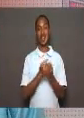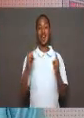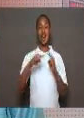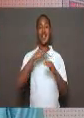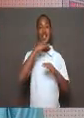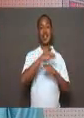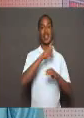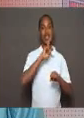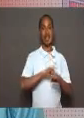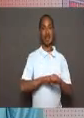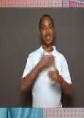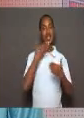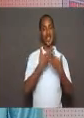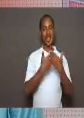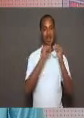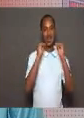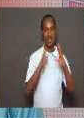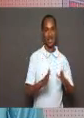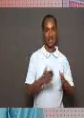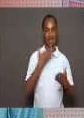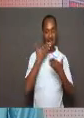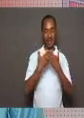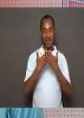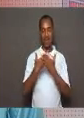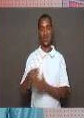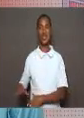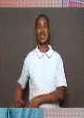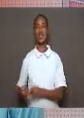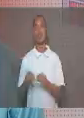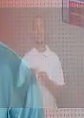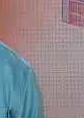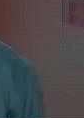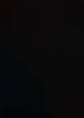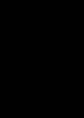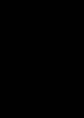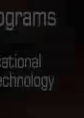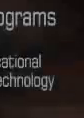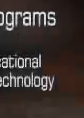Until next time, thank you, teacher. Thank you, students.